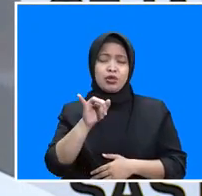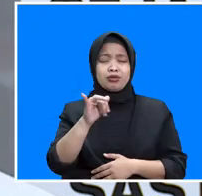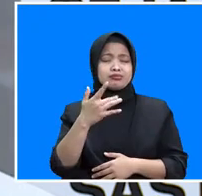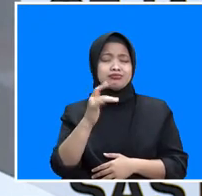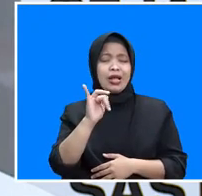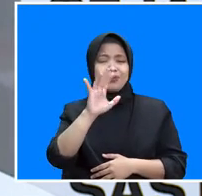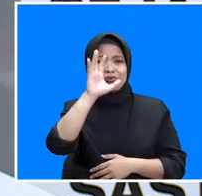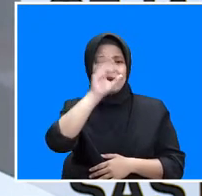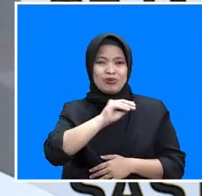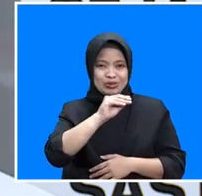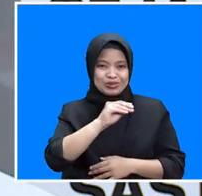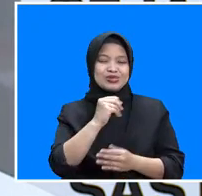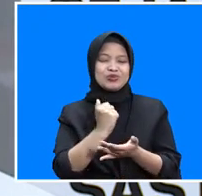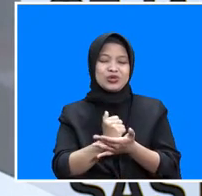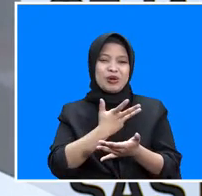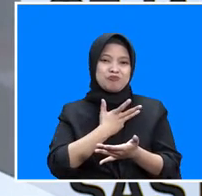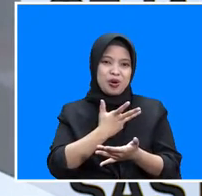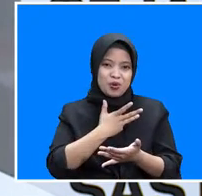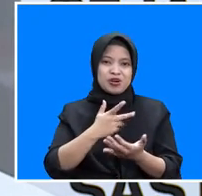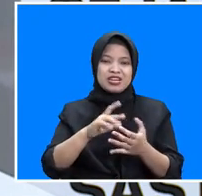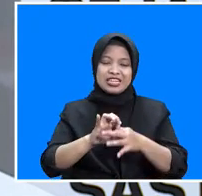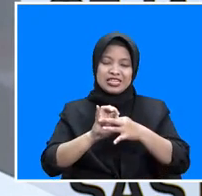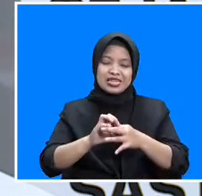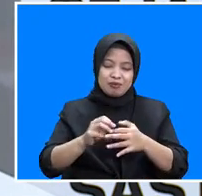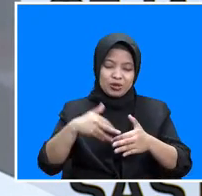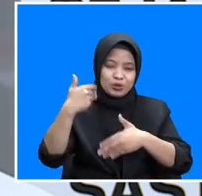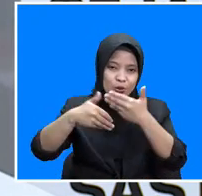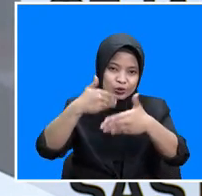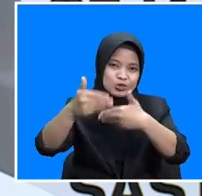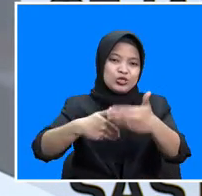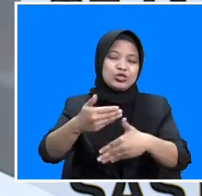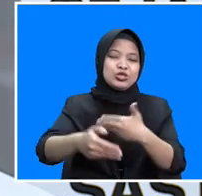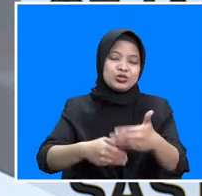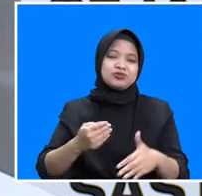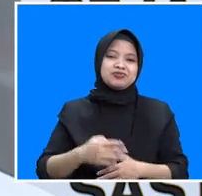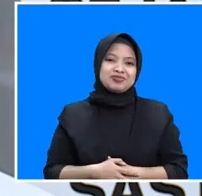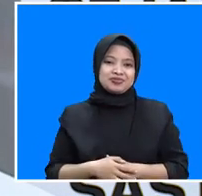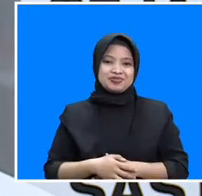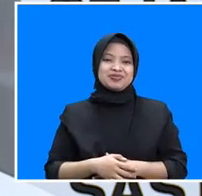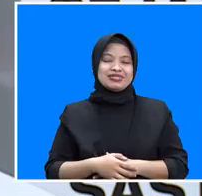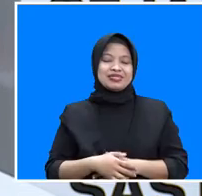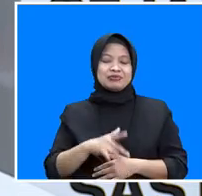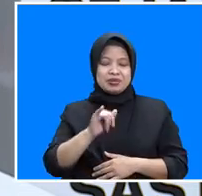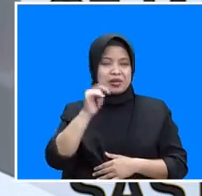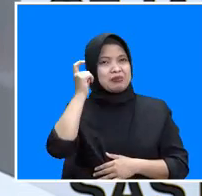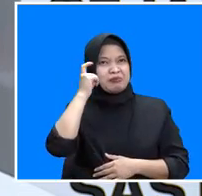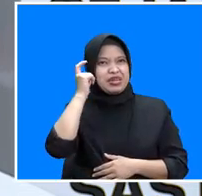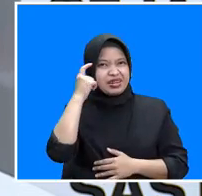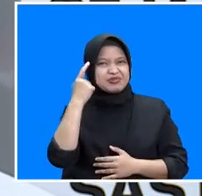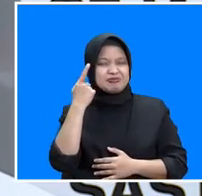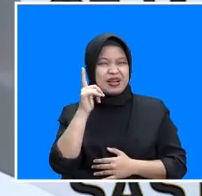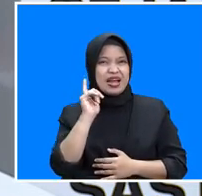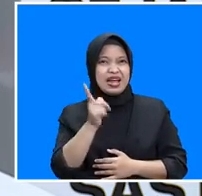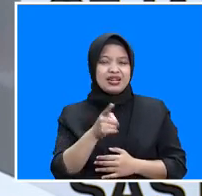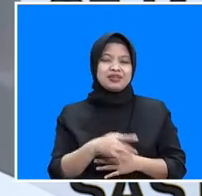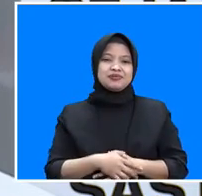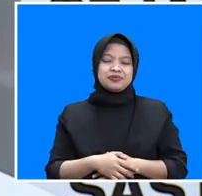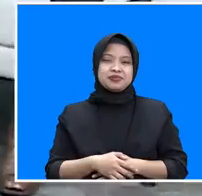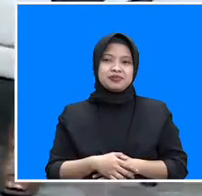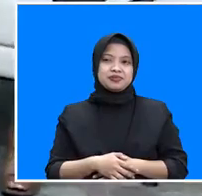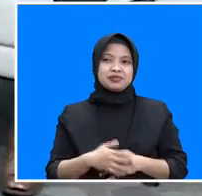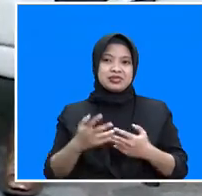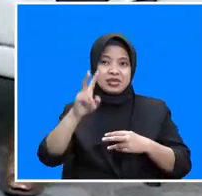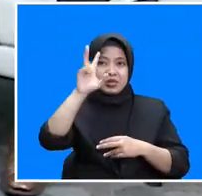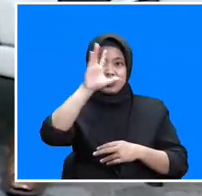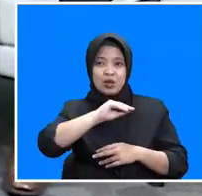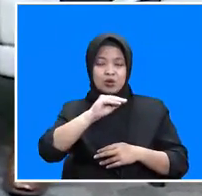important because of the pandemic. And I also think, you know, there are investments in system transformation as well.